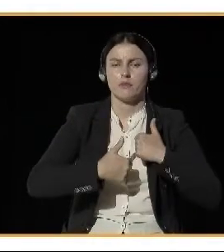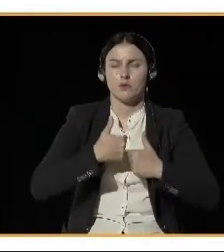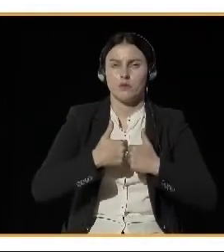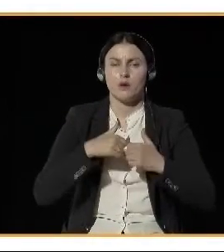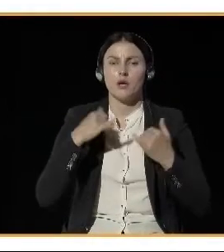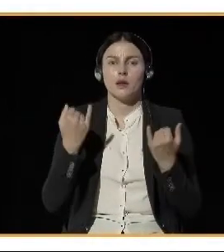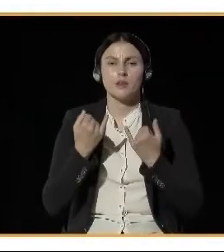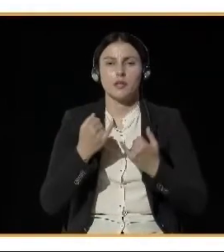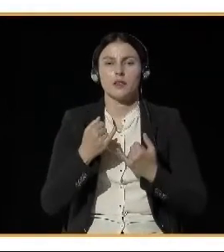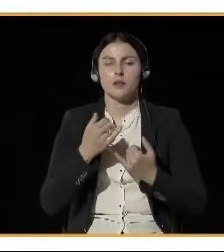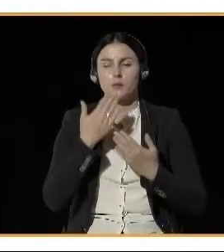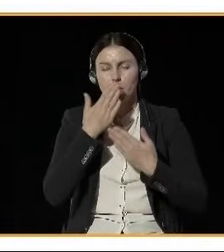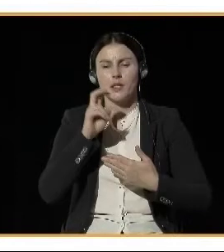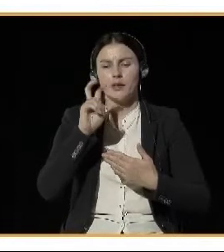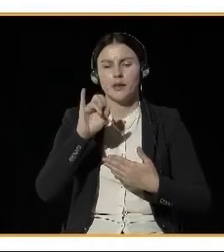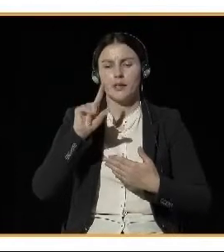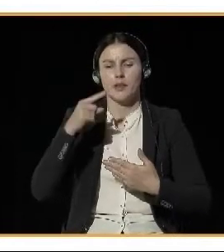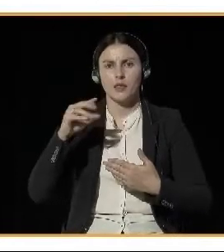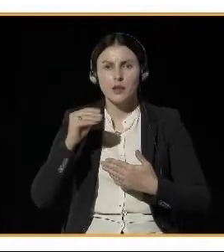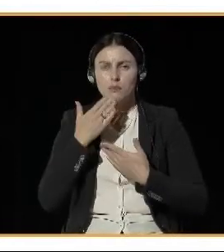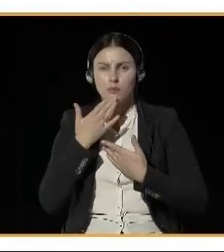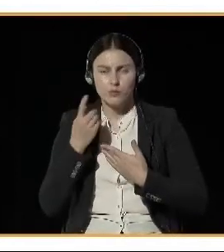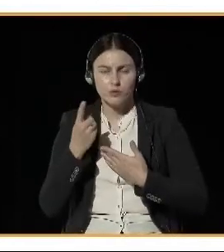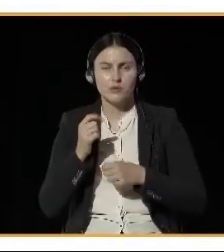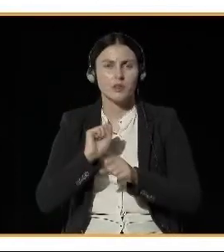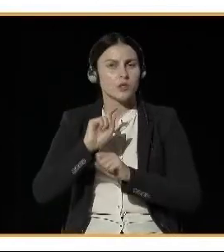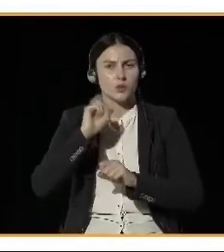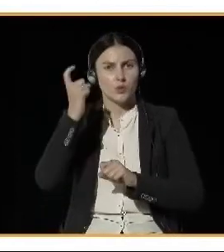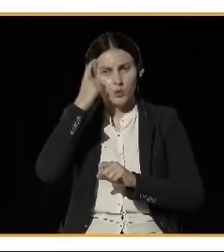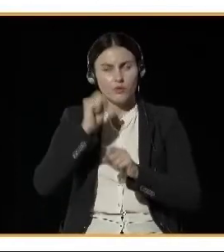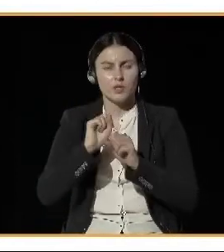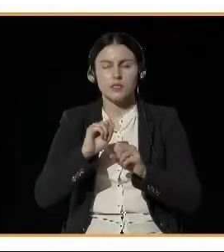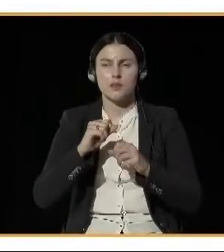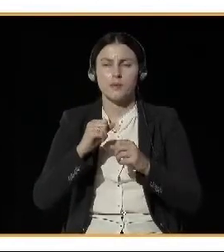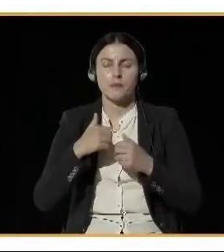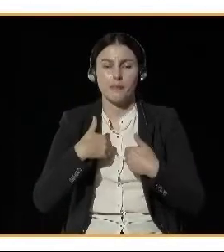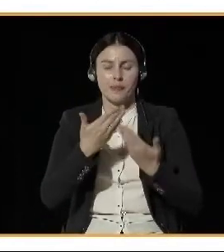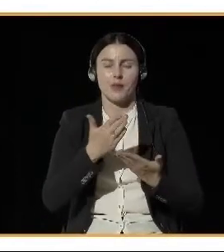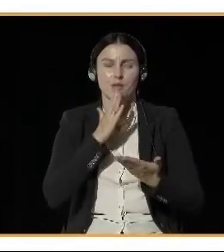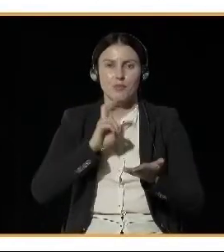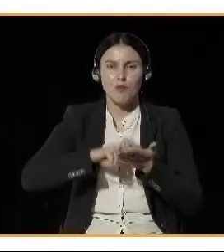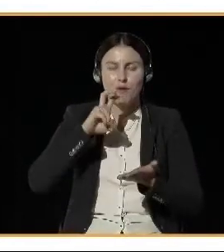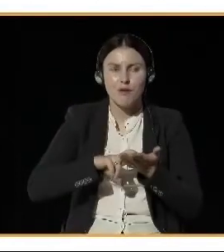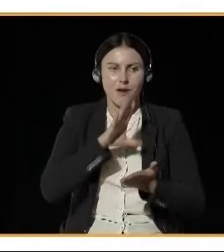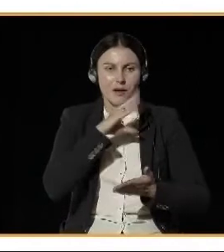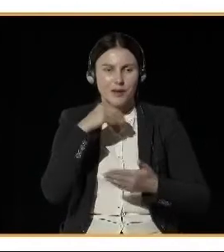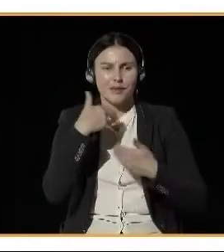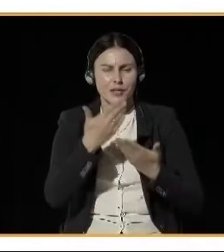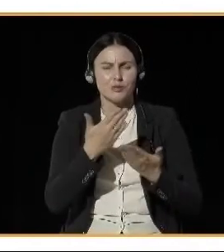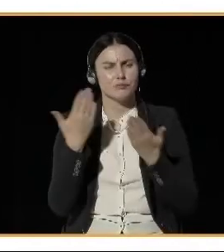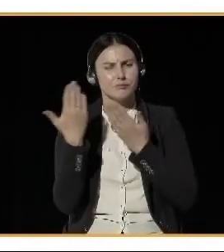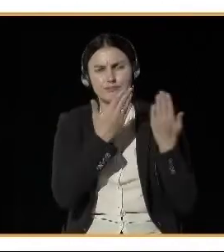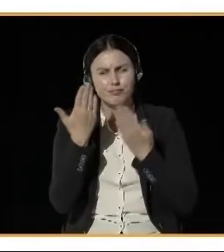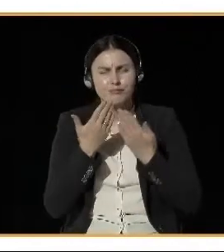about bringing joy to somebody, is about reading somebody a book, about taking him for a walk, while